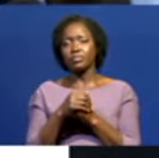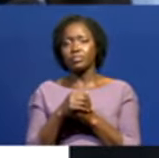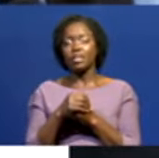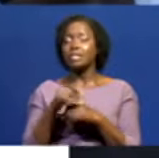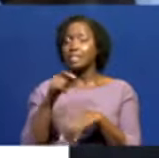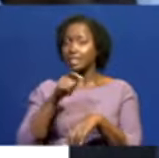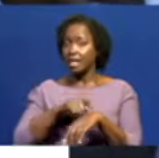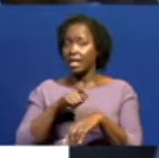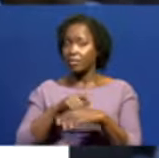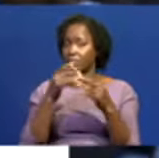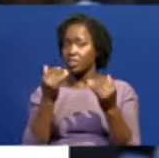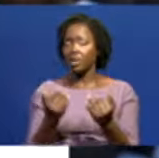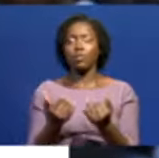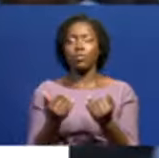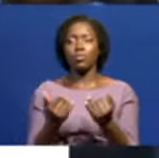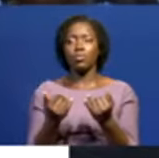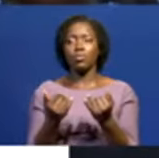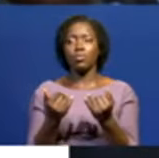tupo,